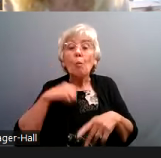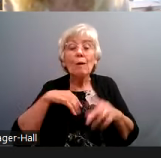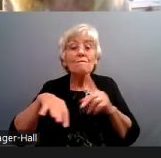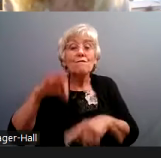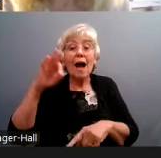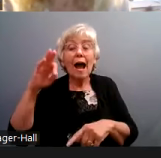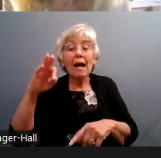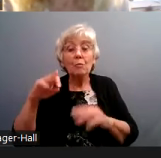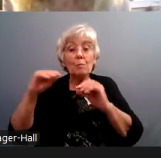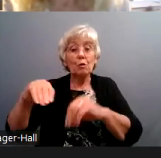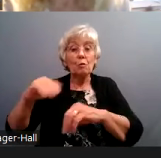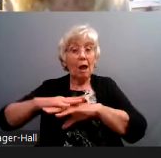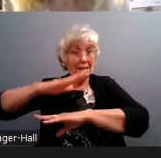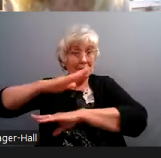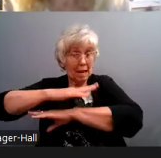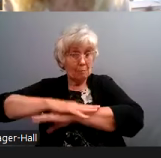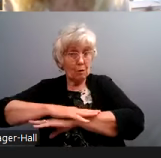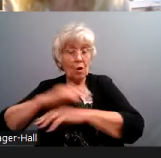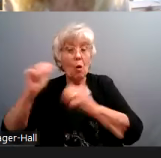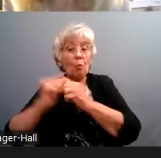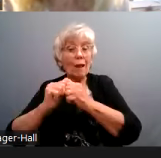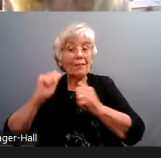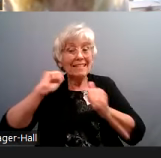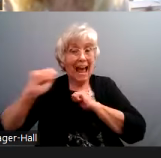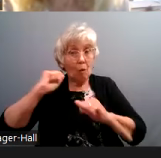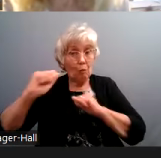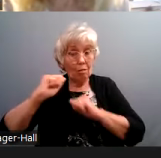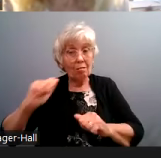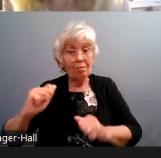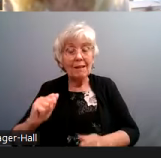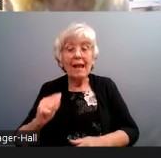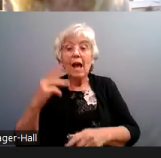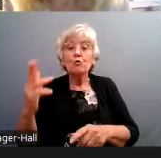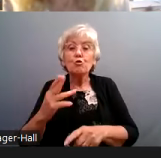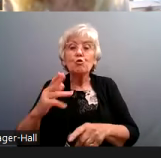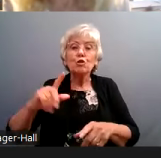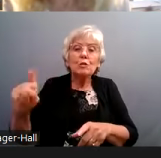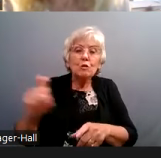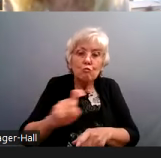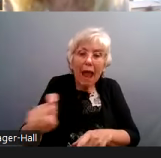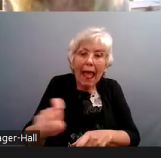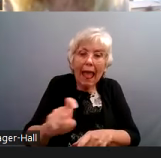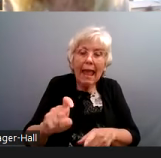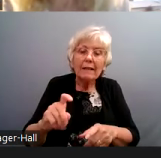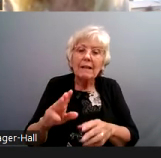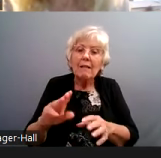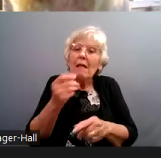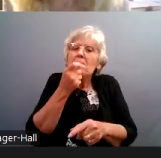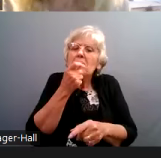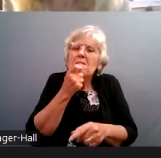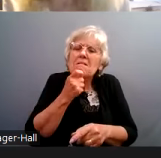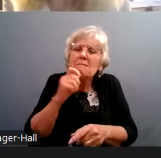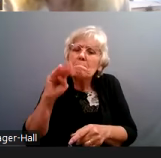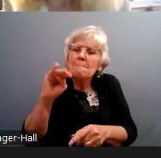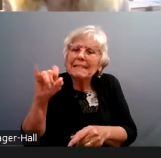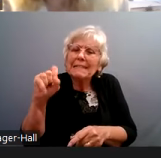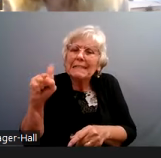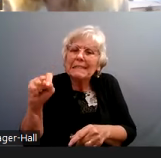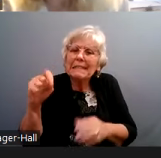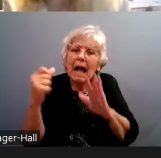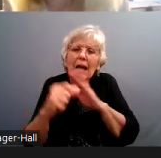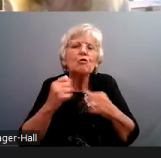on a table, with a towel, and, use the sprayer, a fine mist, underneath their neck, and,